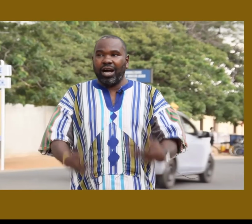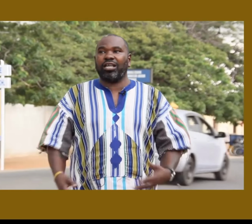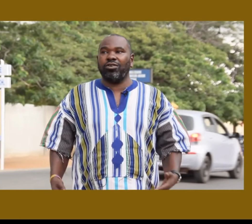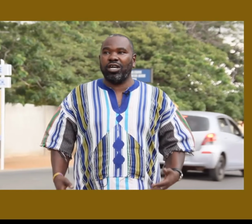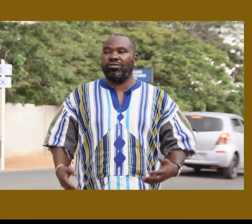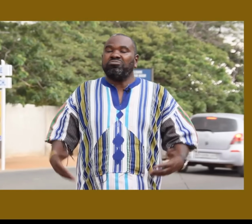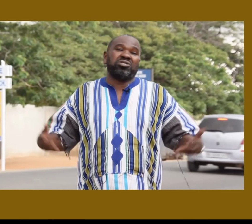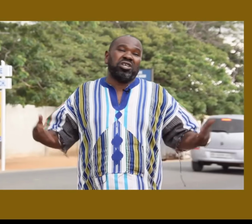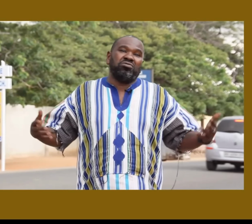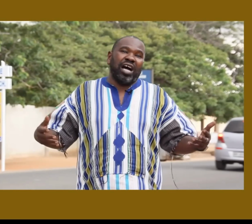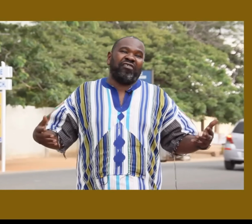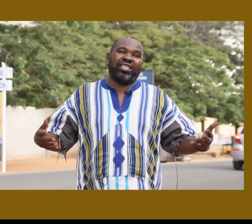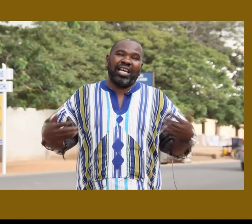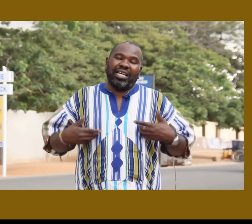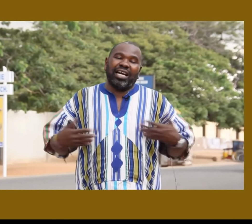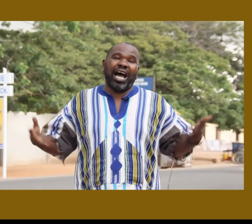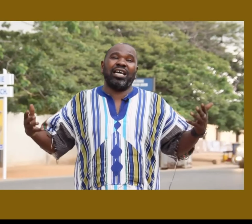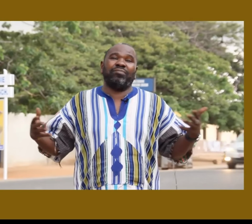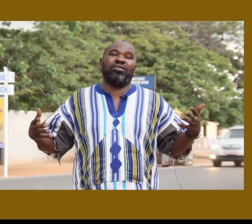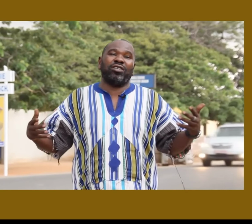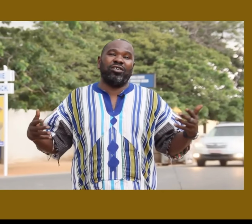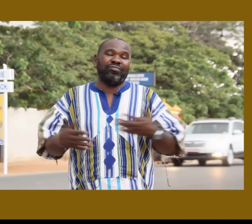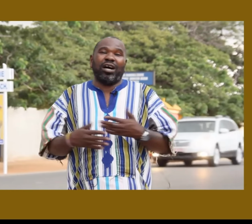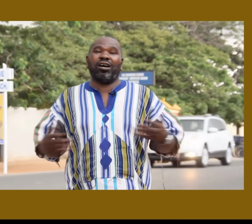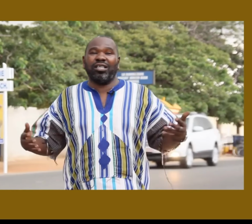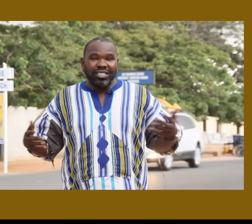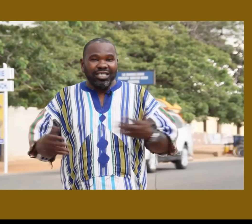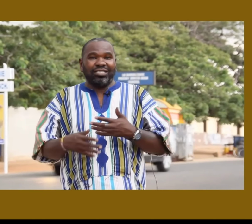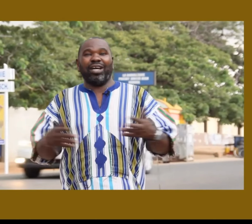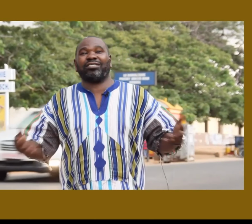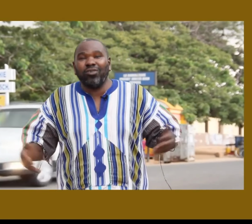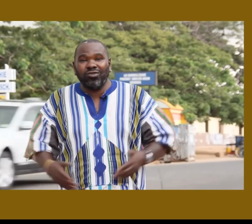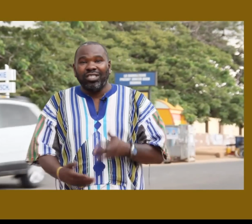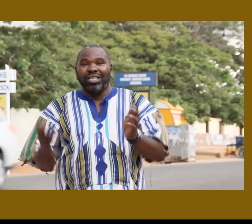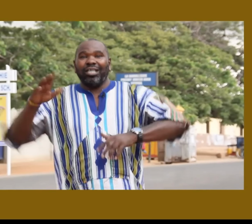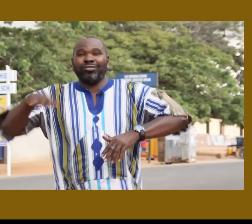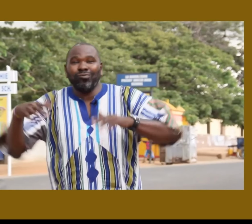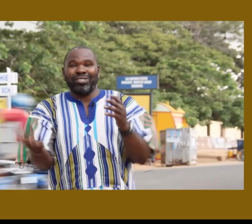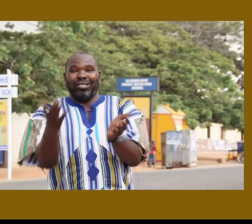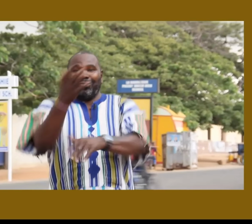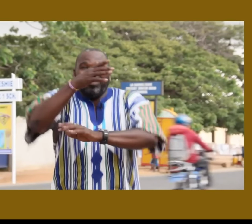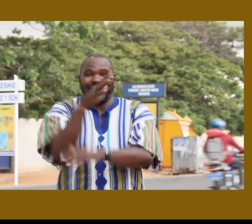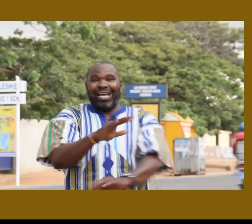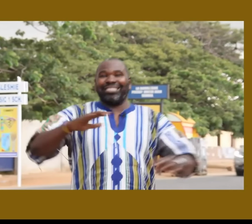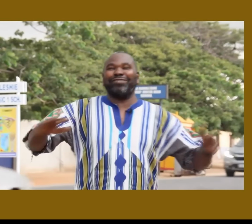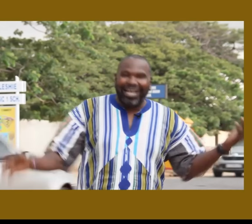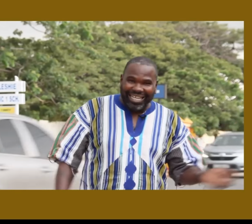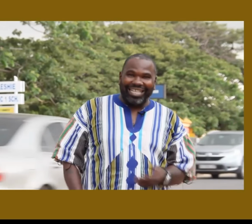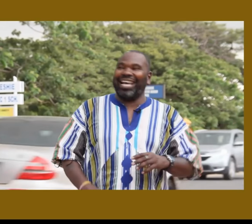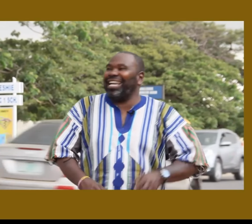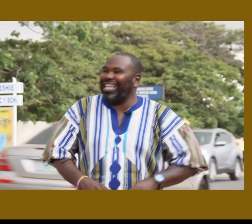am go-go. It's in my heart. It's in my soul. It's in my DNA. Don't make me start doing the